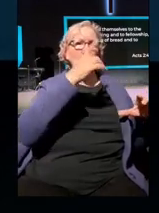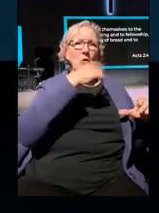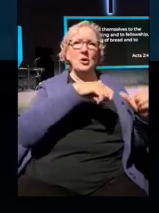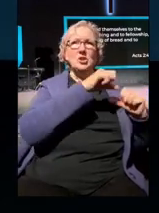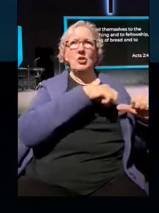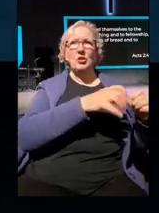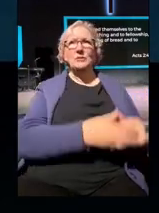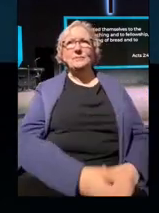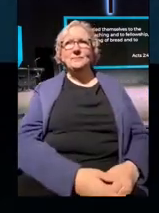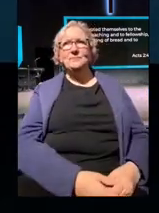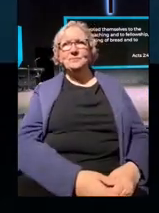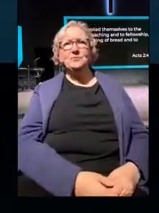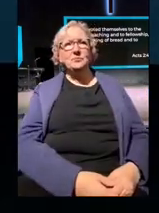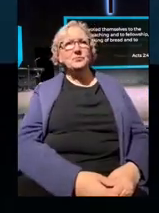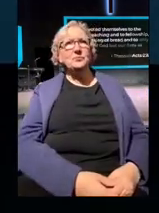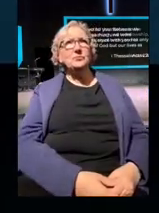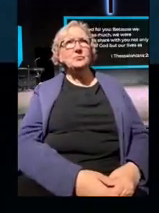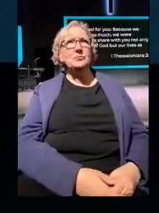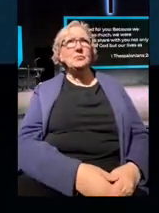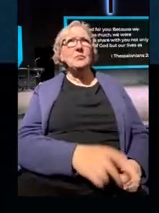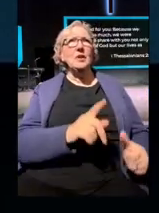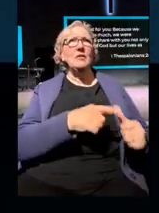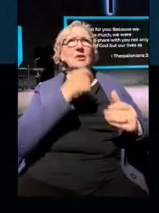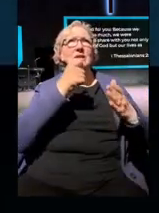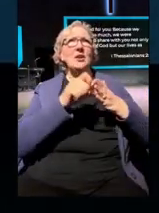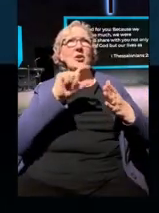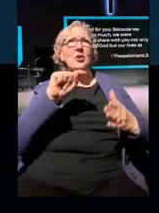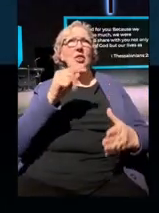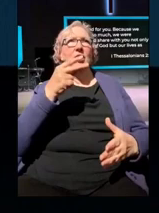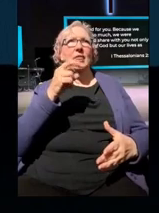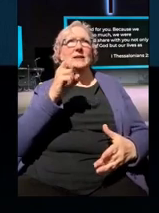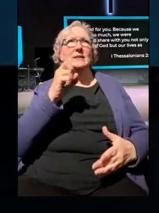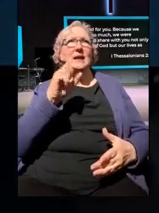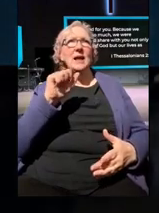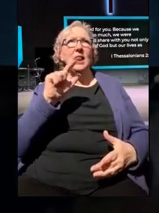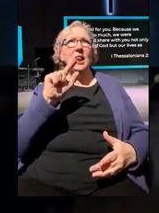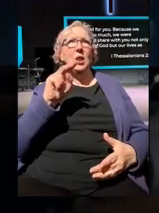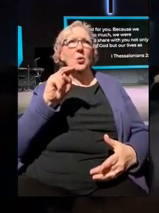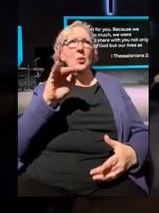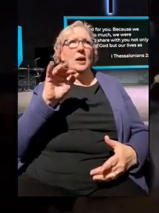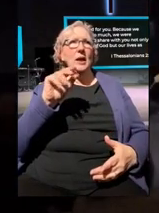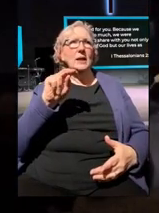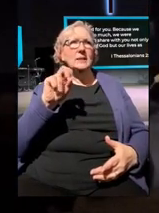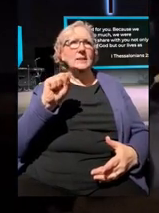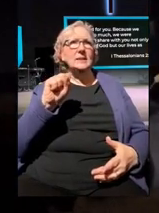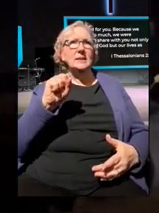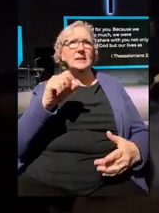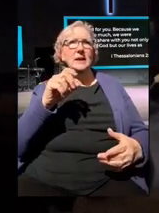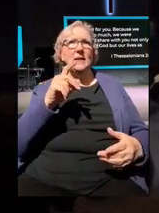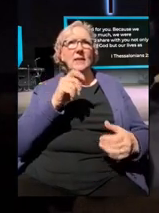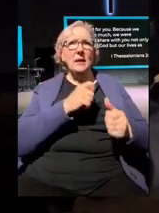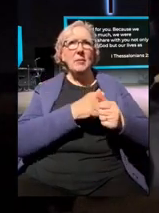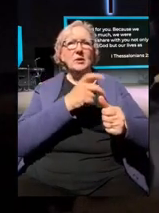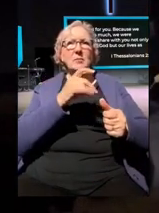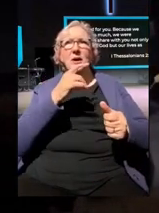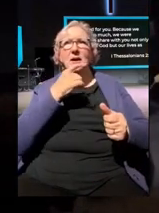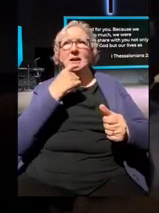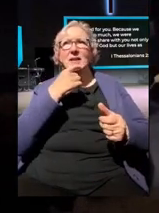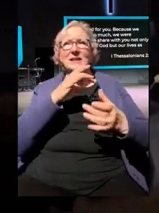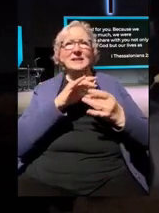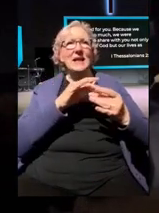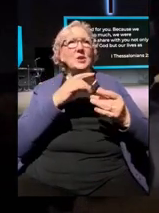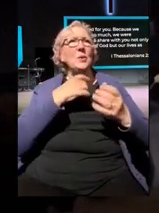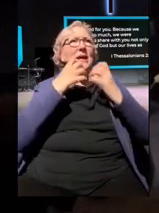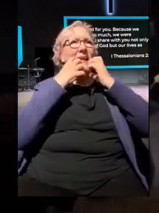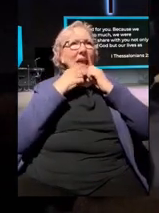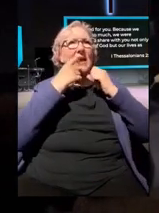In the first letter to the Thessalonians, the Apostle Paul says, we cared for you. Because we